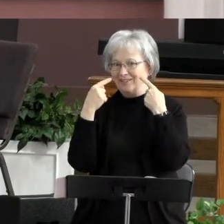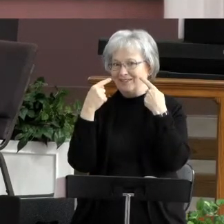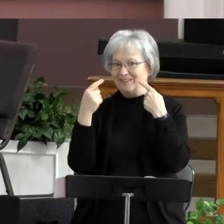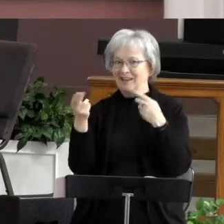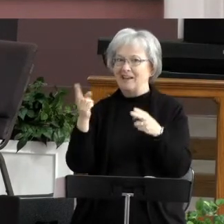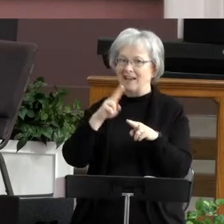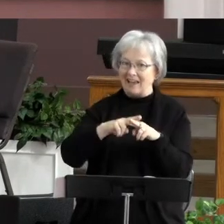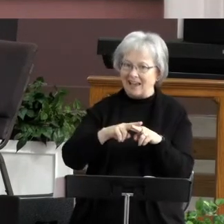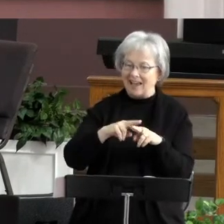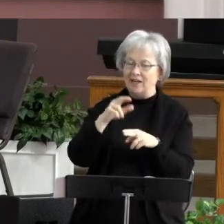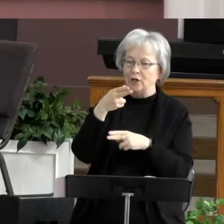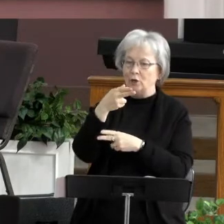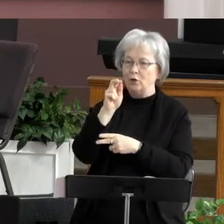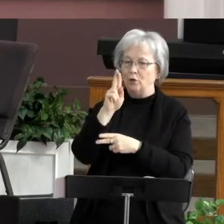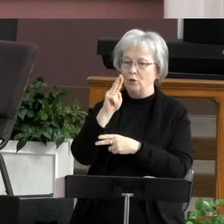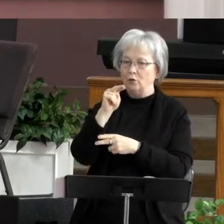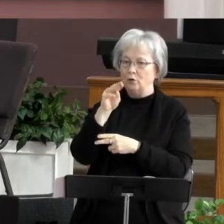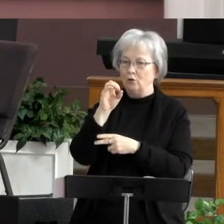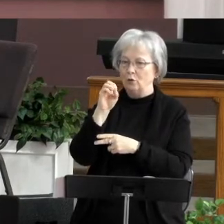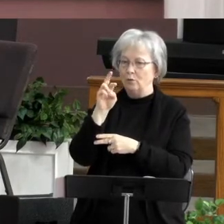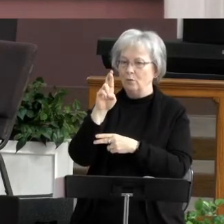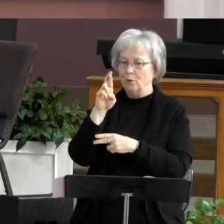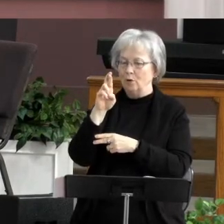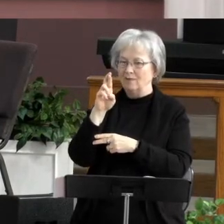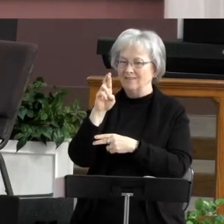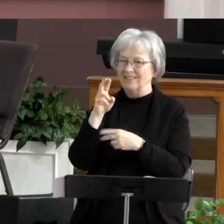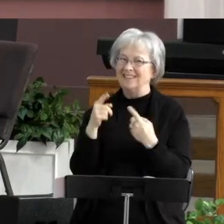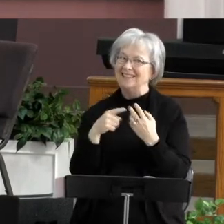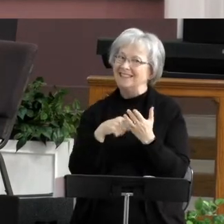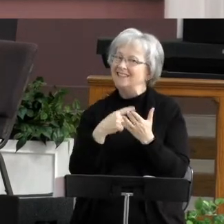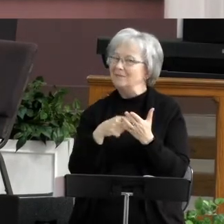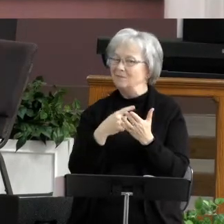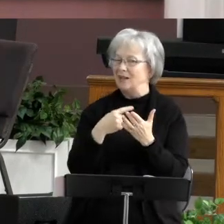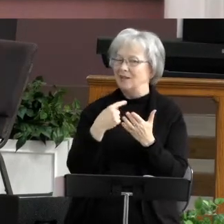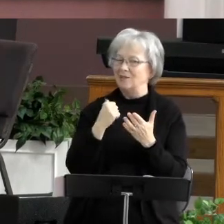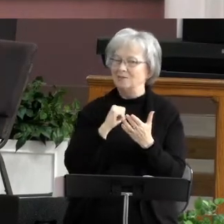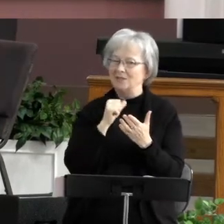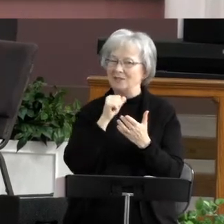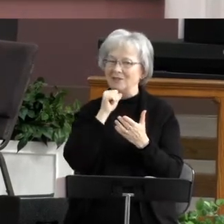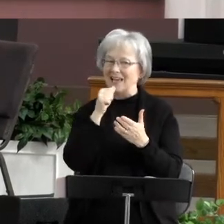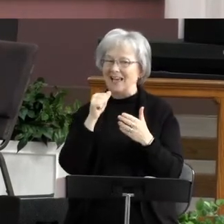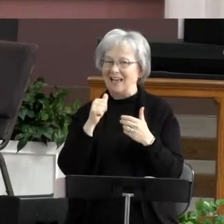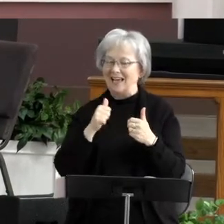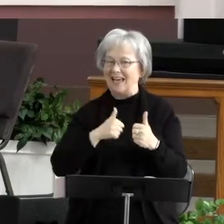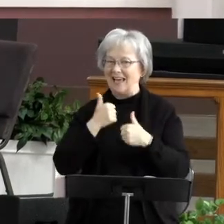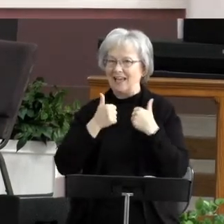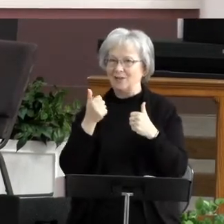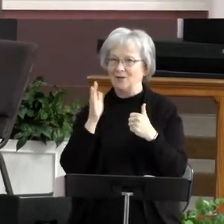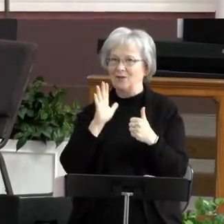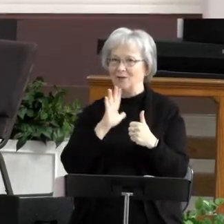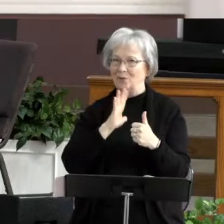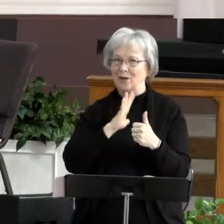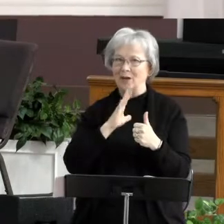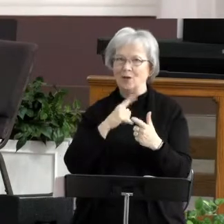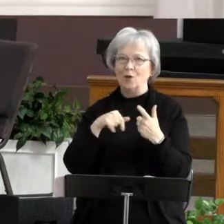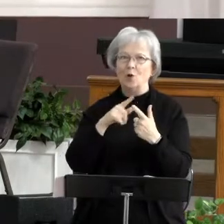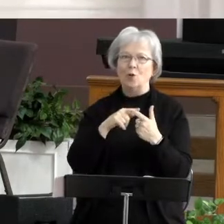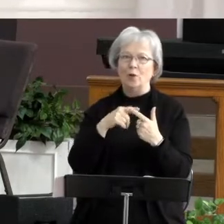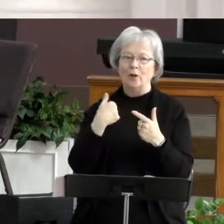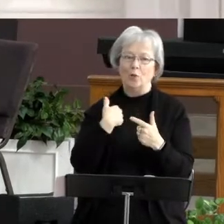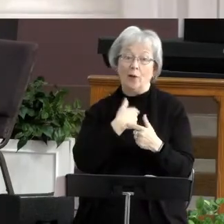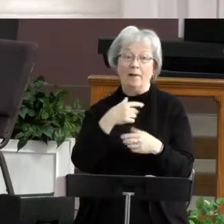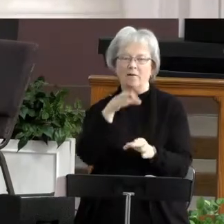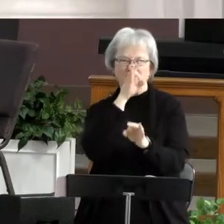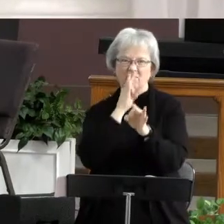Sometimes we don't react well when someone tries to insert a little humor into a situation where we're